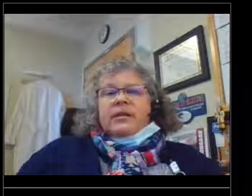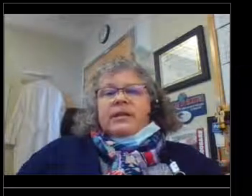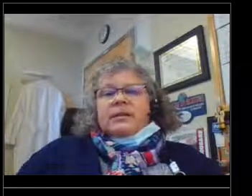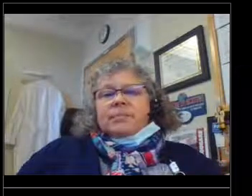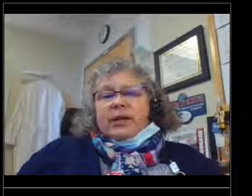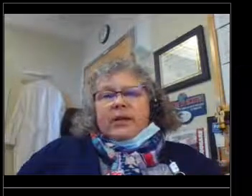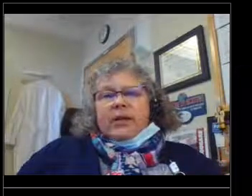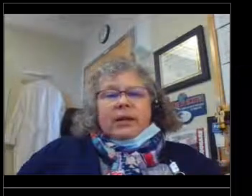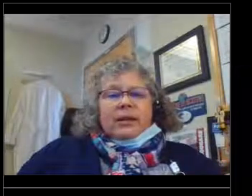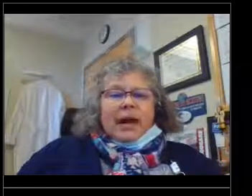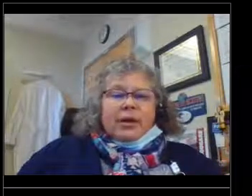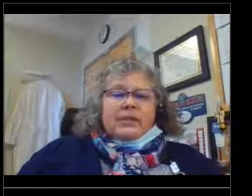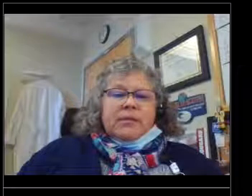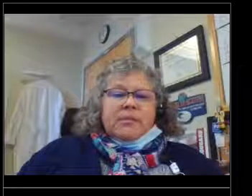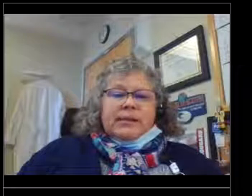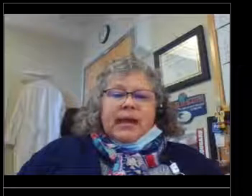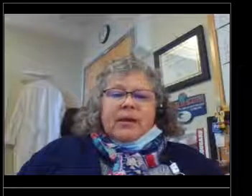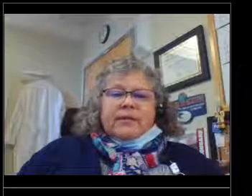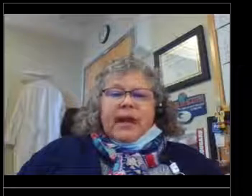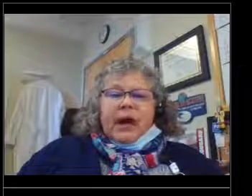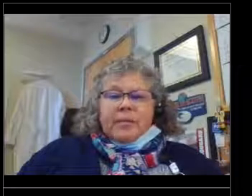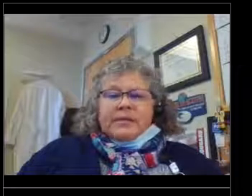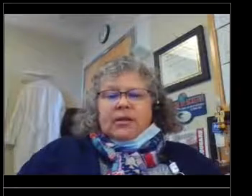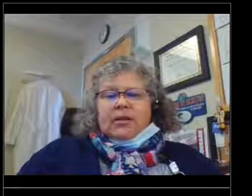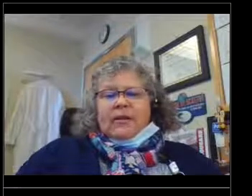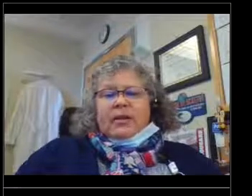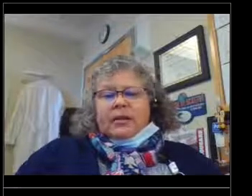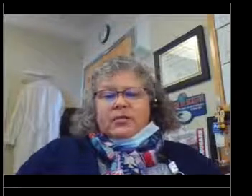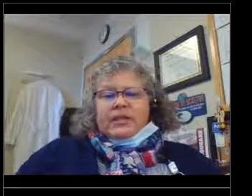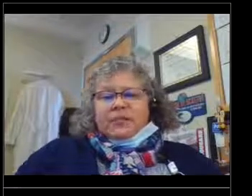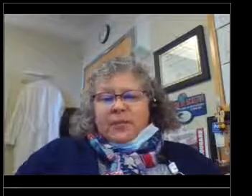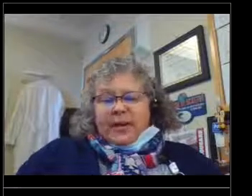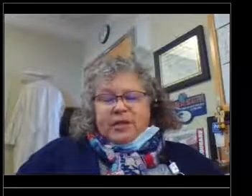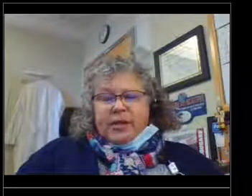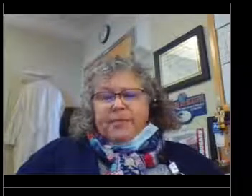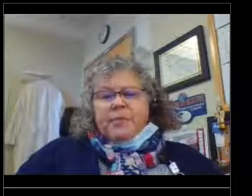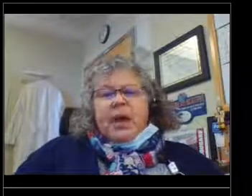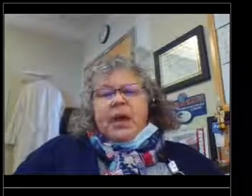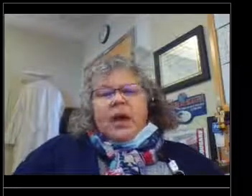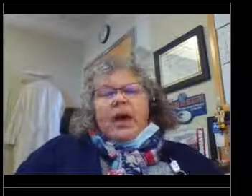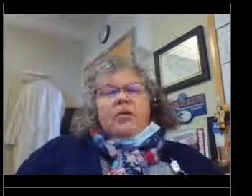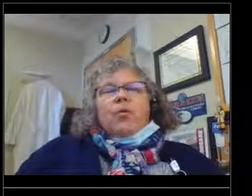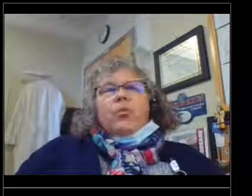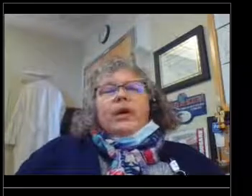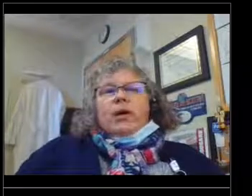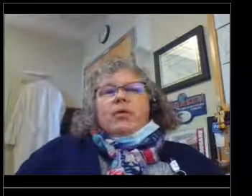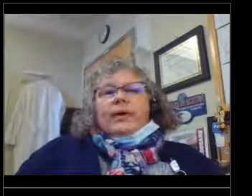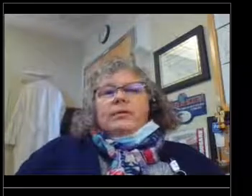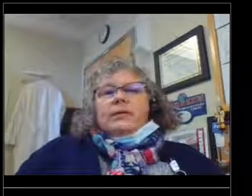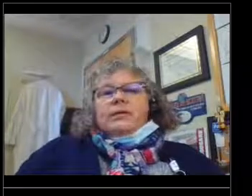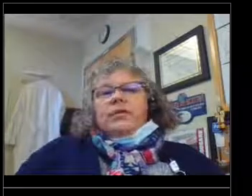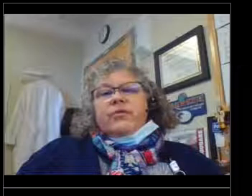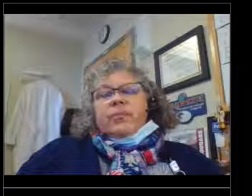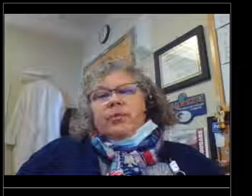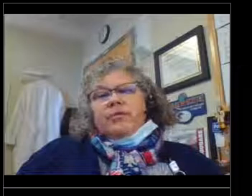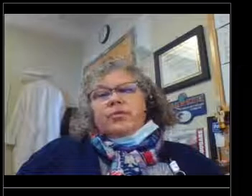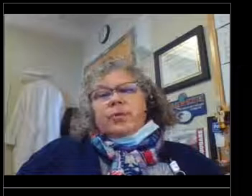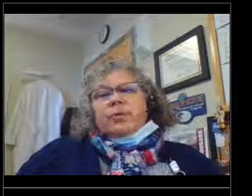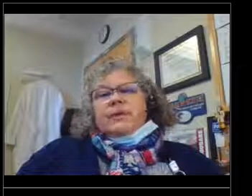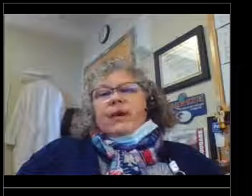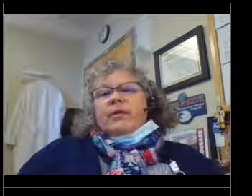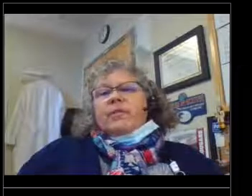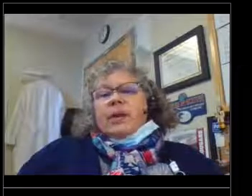placed interdisciplinary, collaborative, and team-based care at the epicenter of healthcare transformation. And we are going to continue